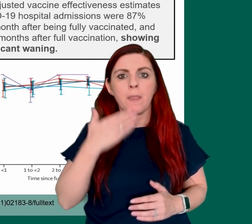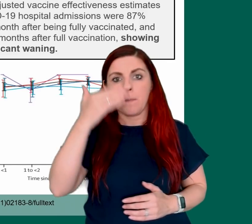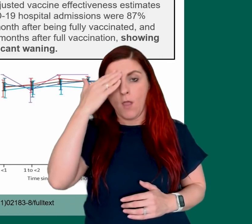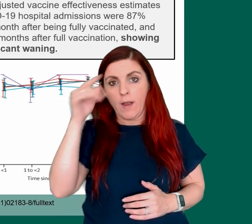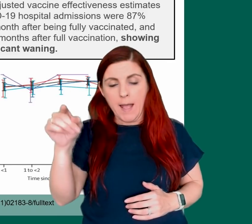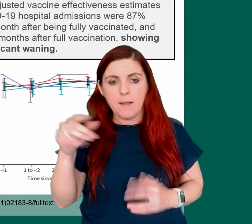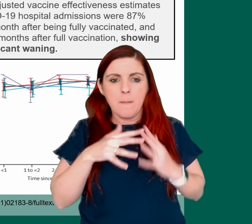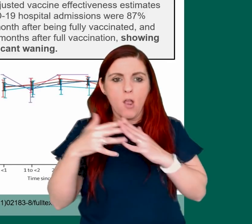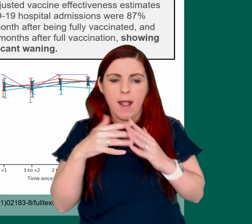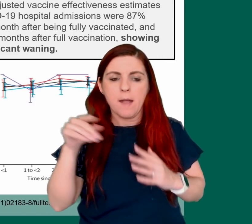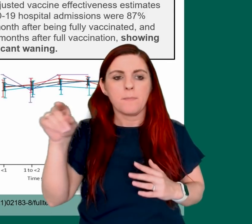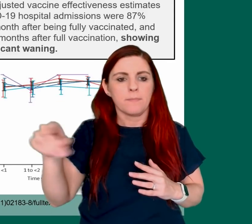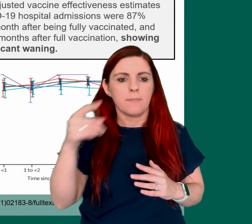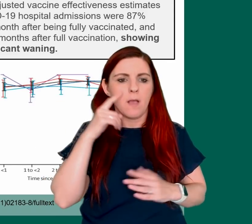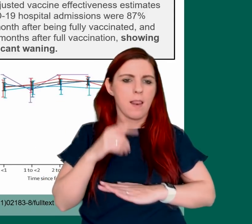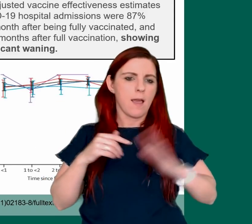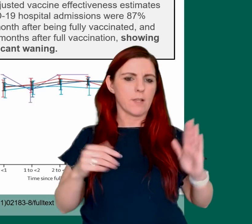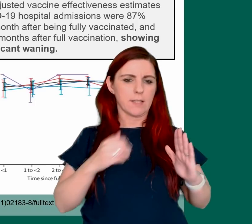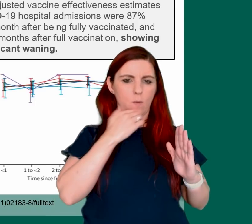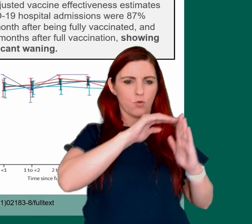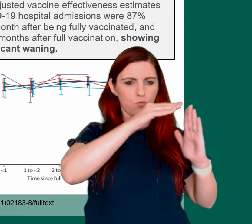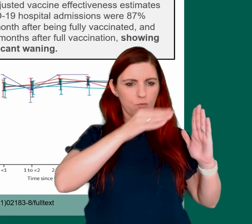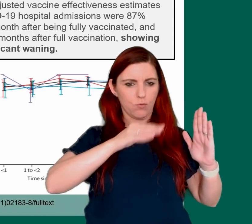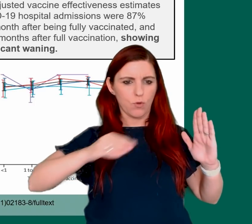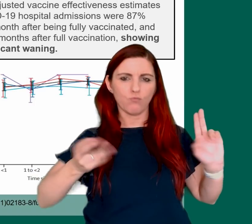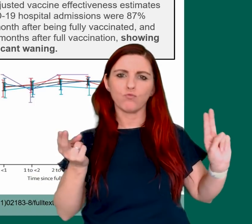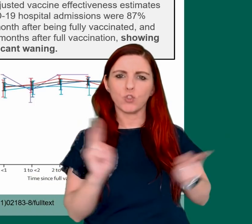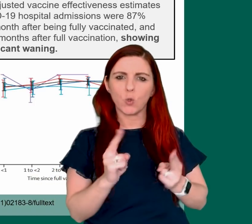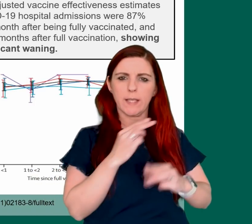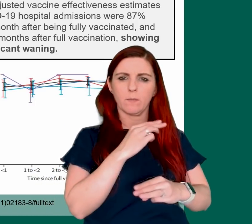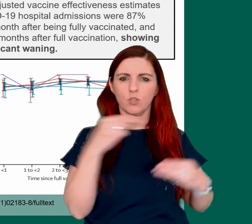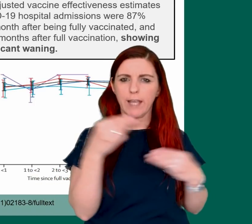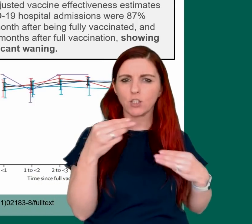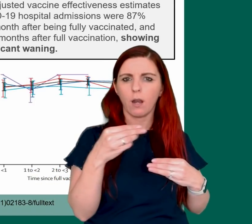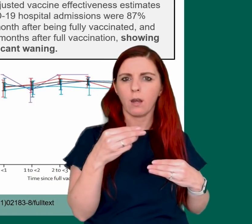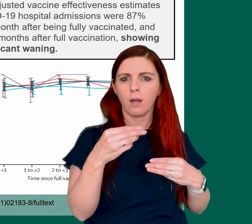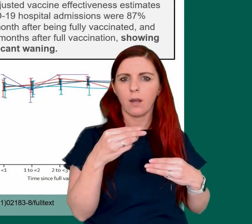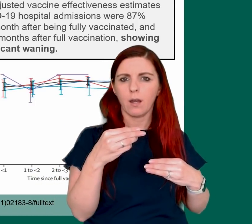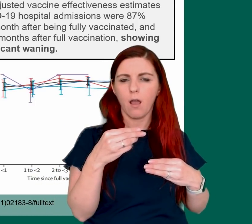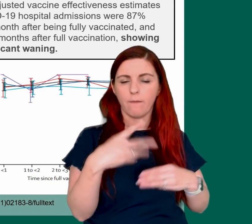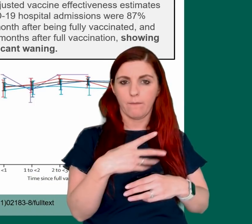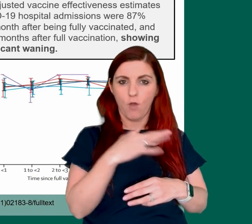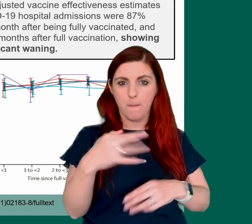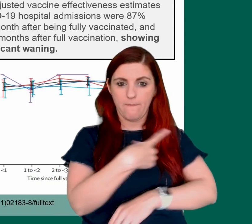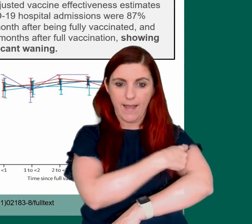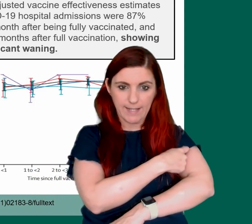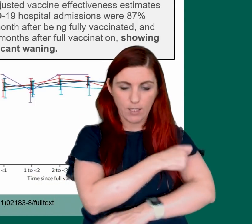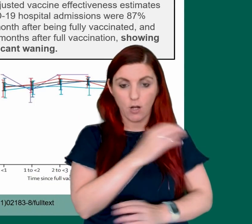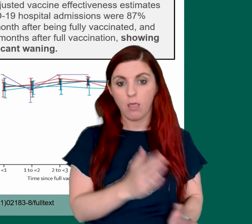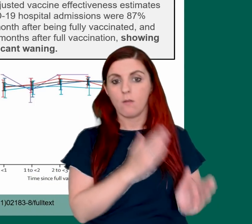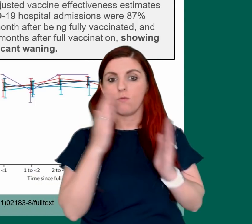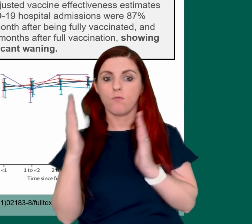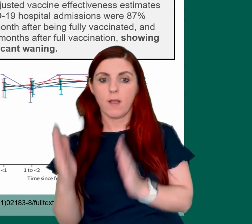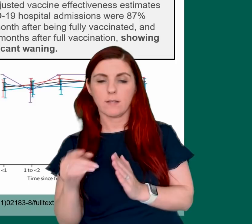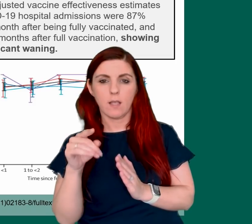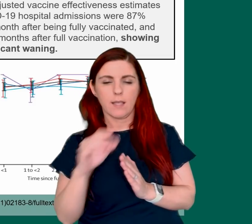that left-hand side shows the falling effectiveness of vaccination against symptomatic infection. On the right-hand side, it's the